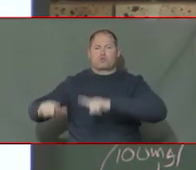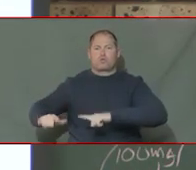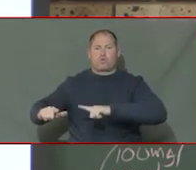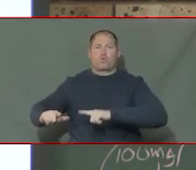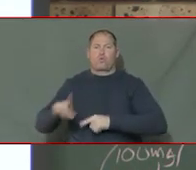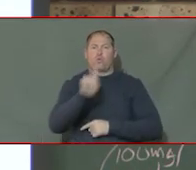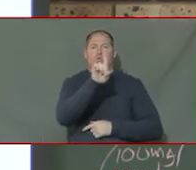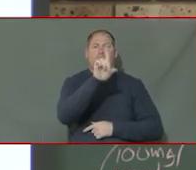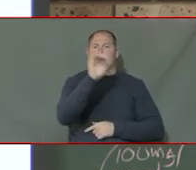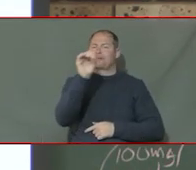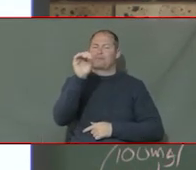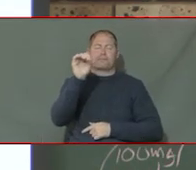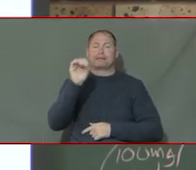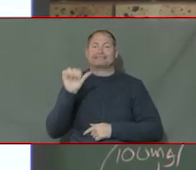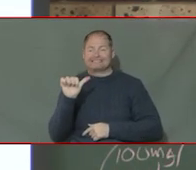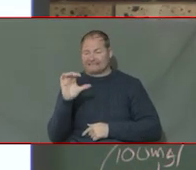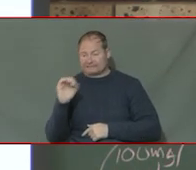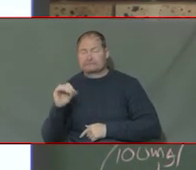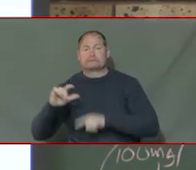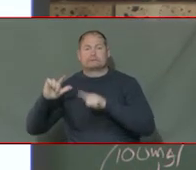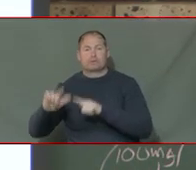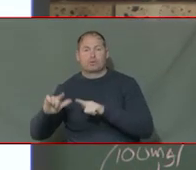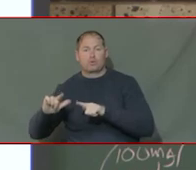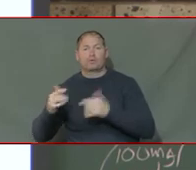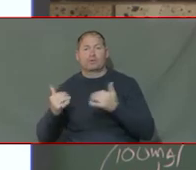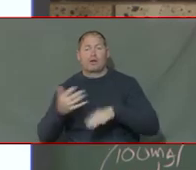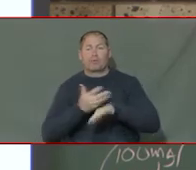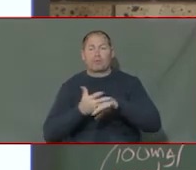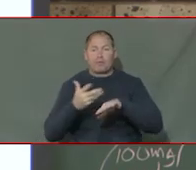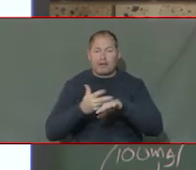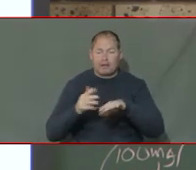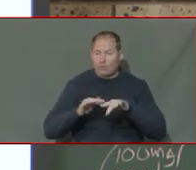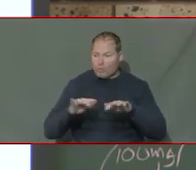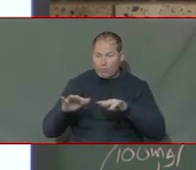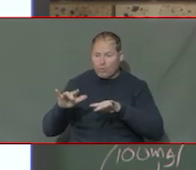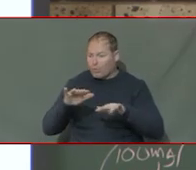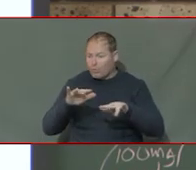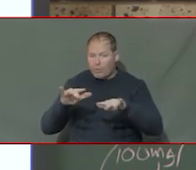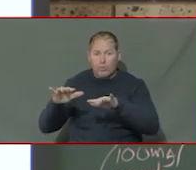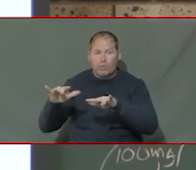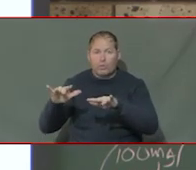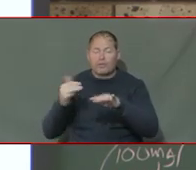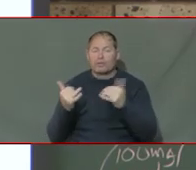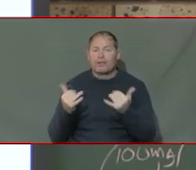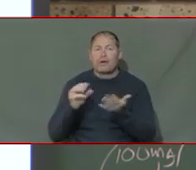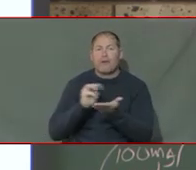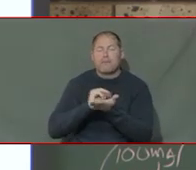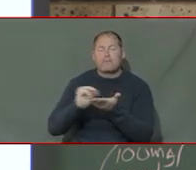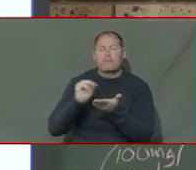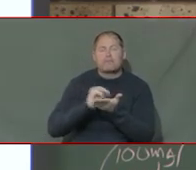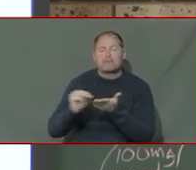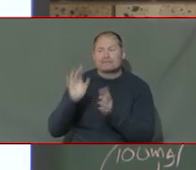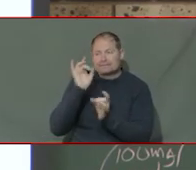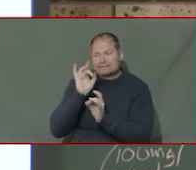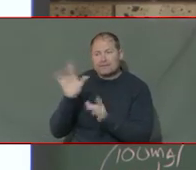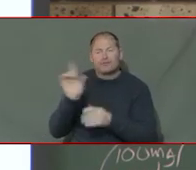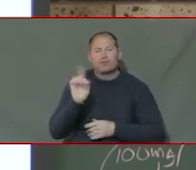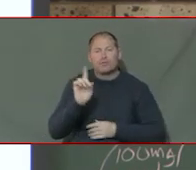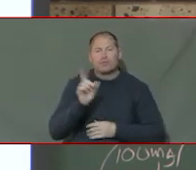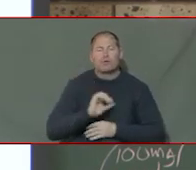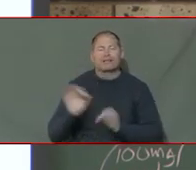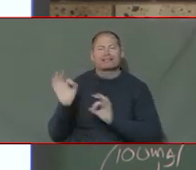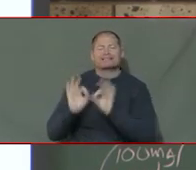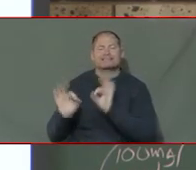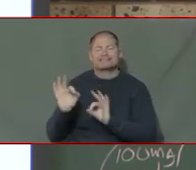now 60 here. As the blood comes past here, what do you think must be the messenger's message to the body